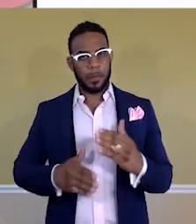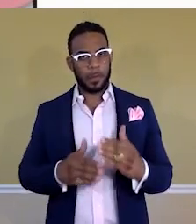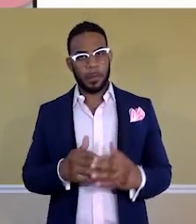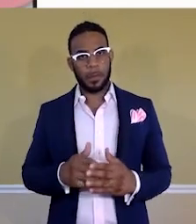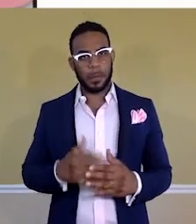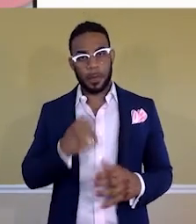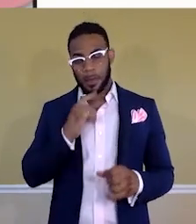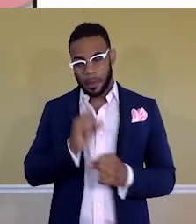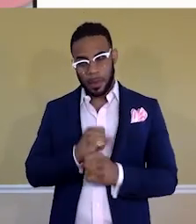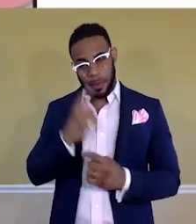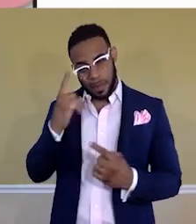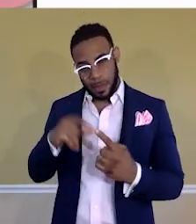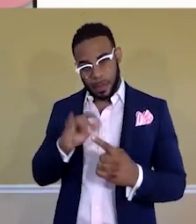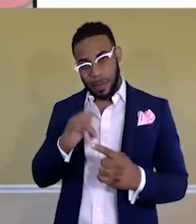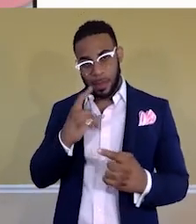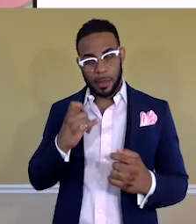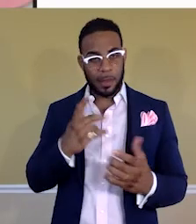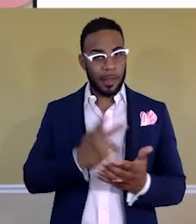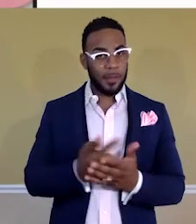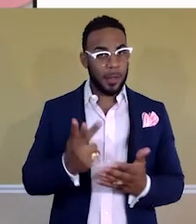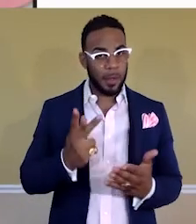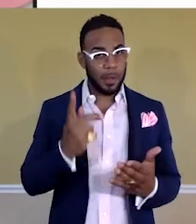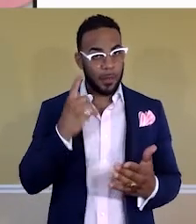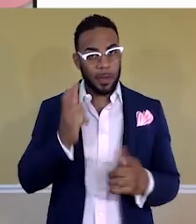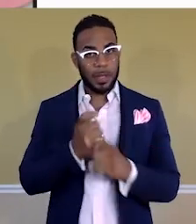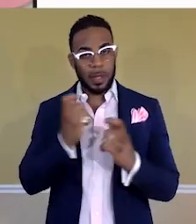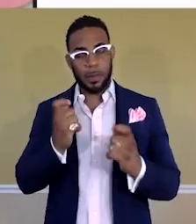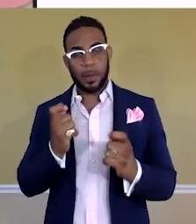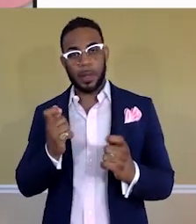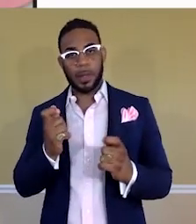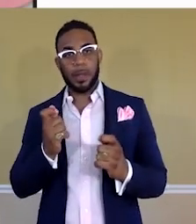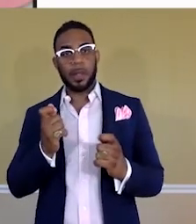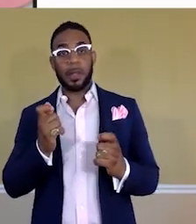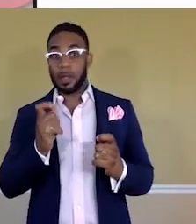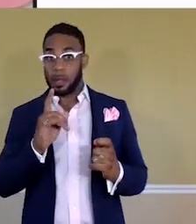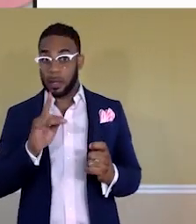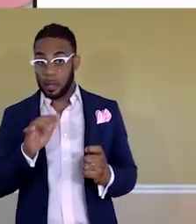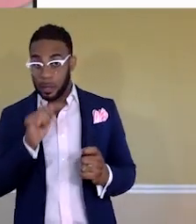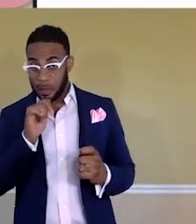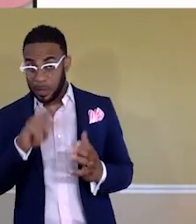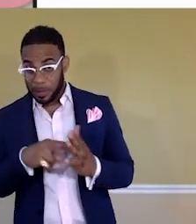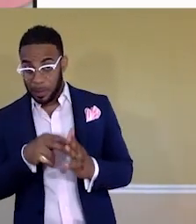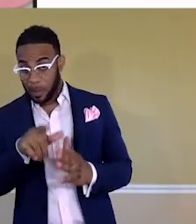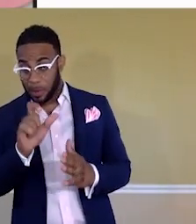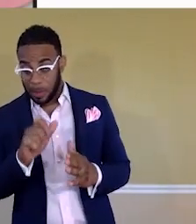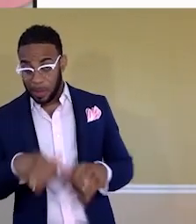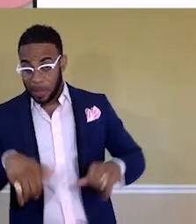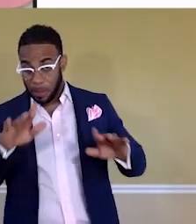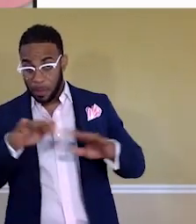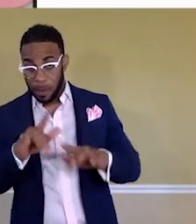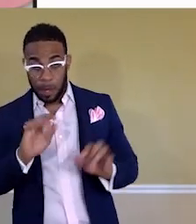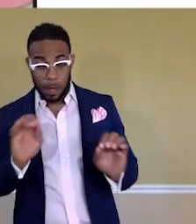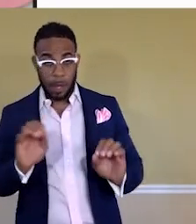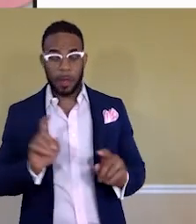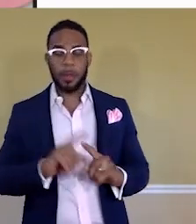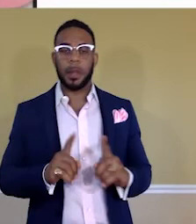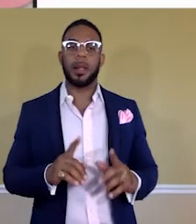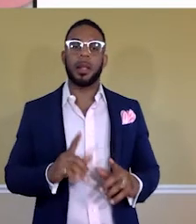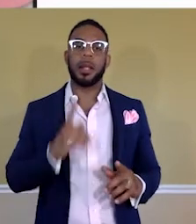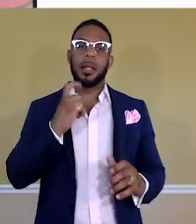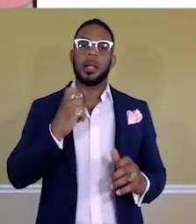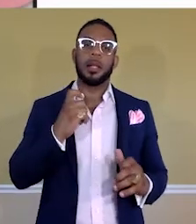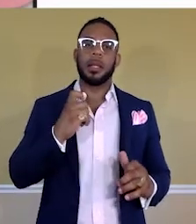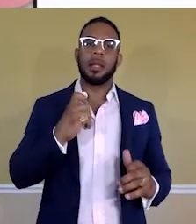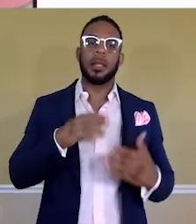I definitely think that's just a failure worth celebrating. It doesn't mean that you need to give up on it or anything, but just